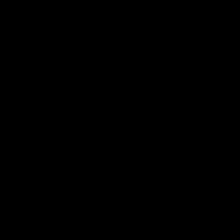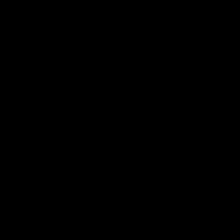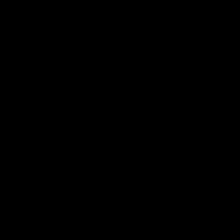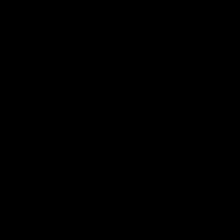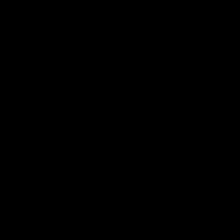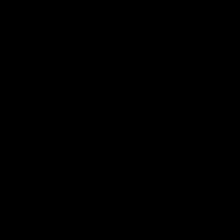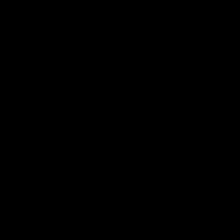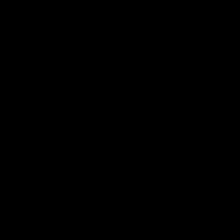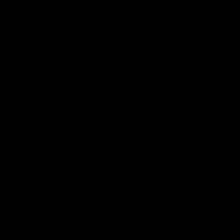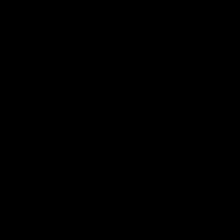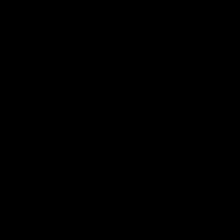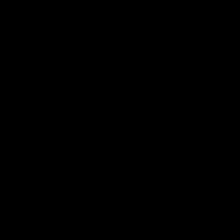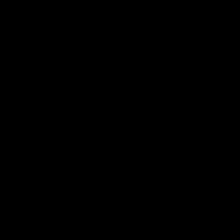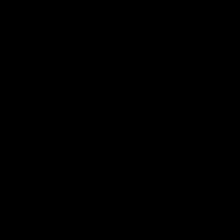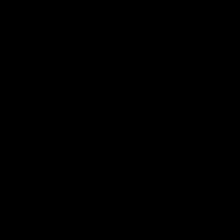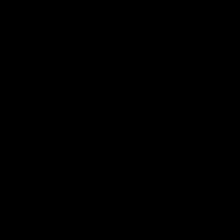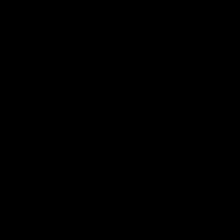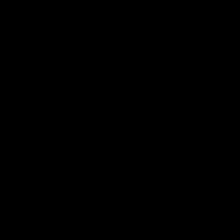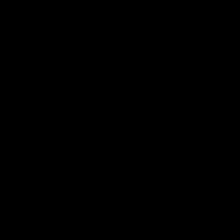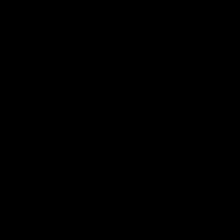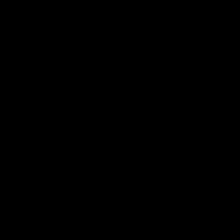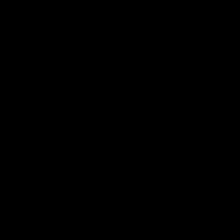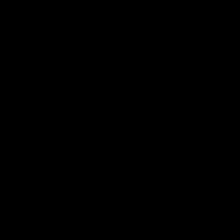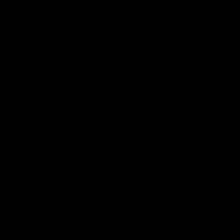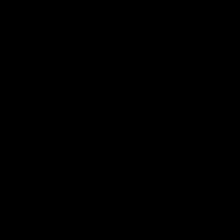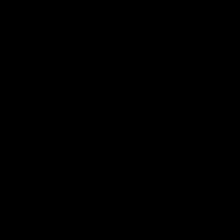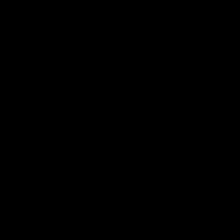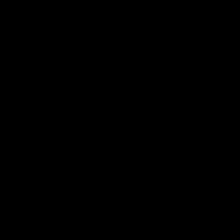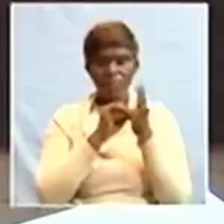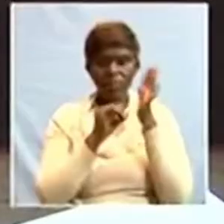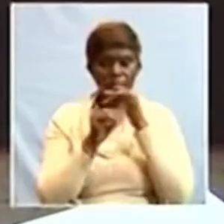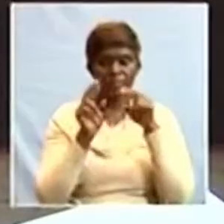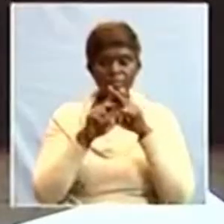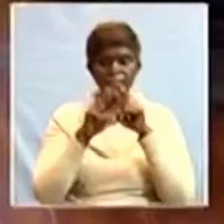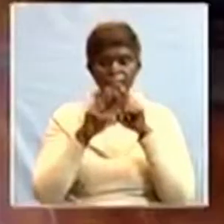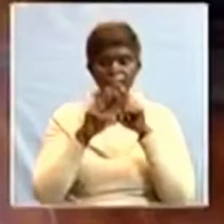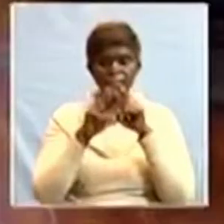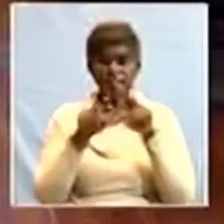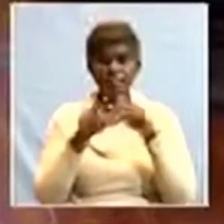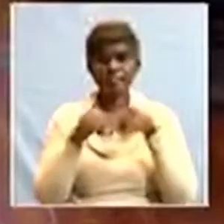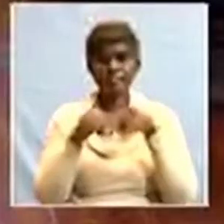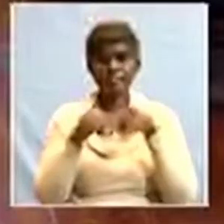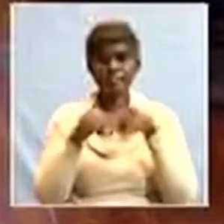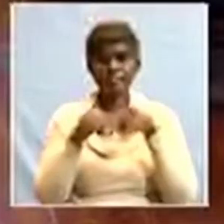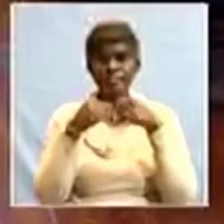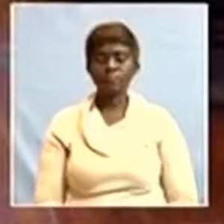On this the ministry put across. Share some.